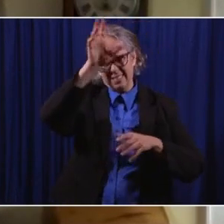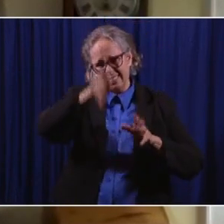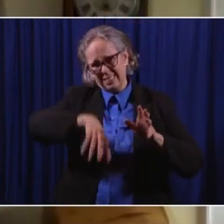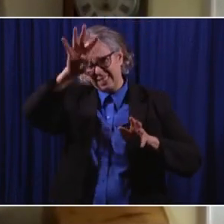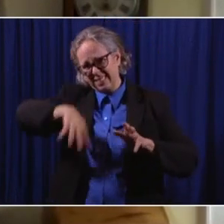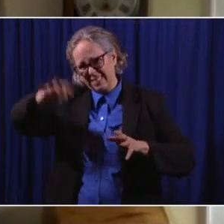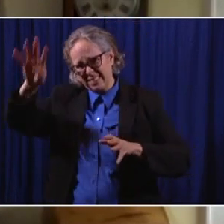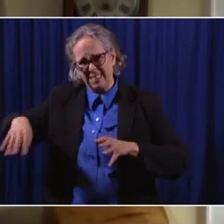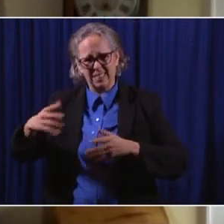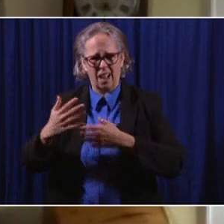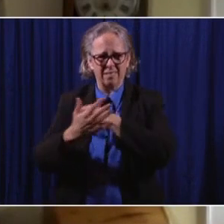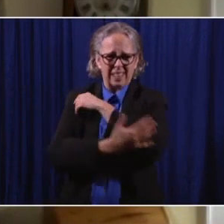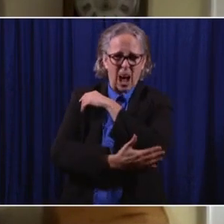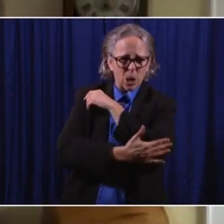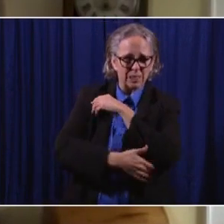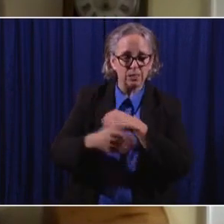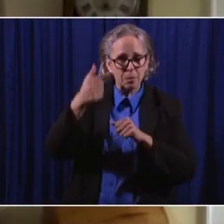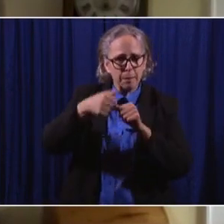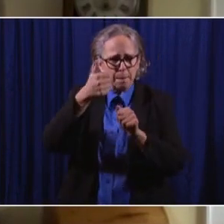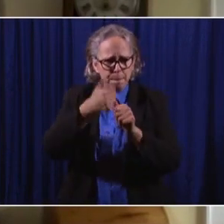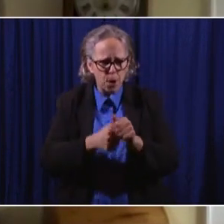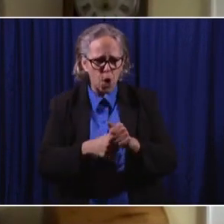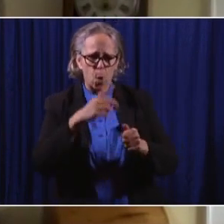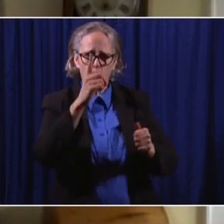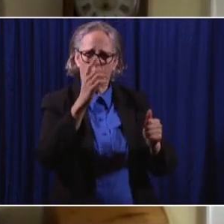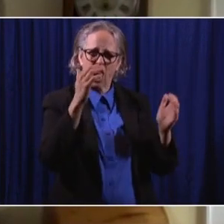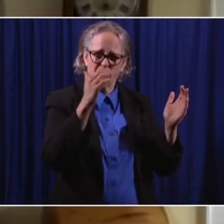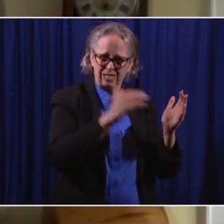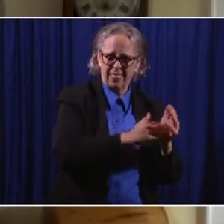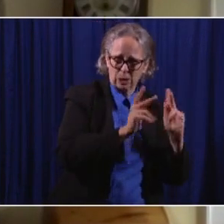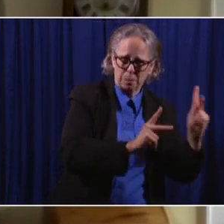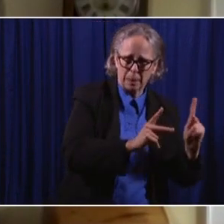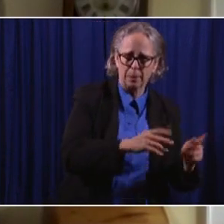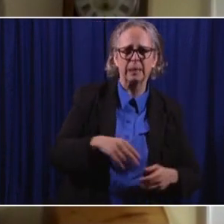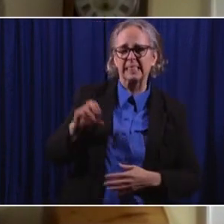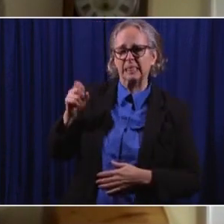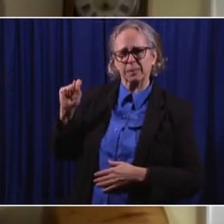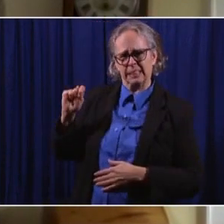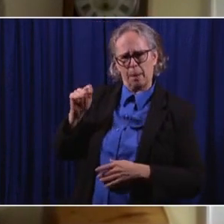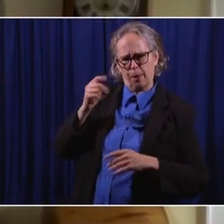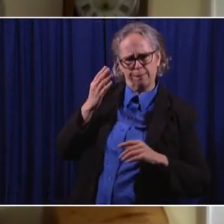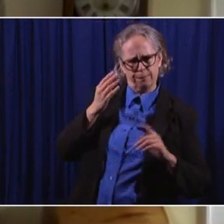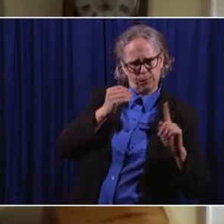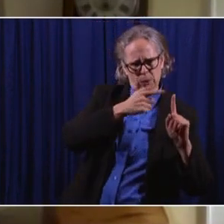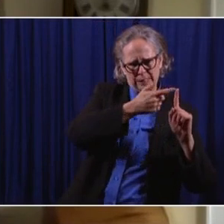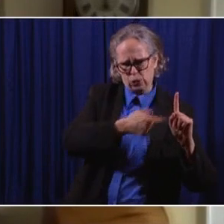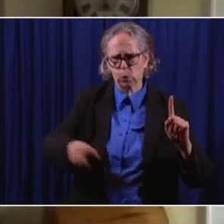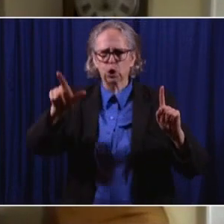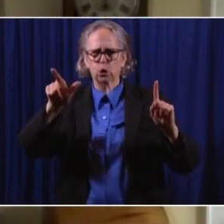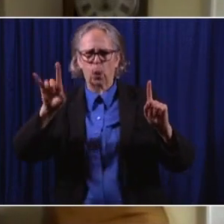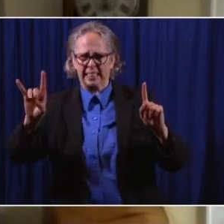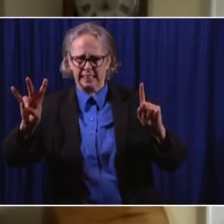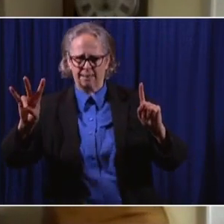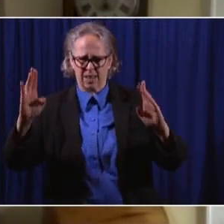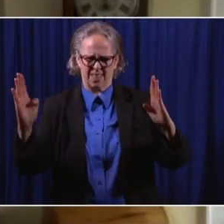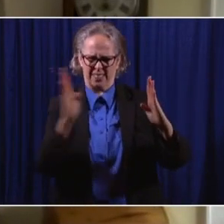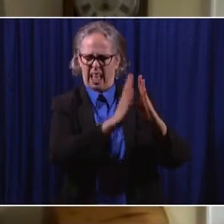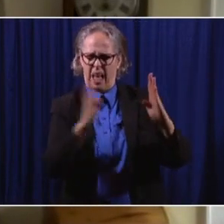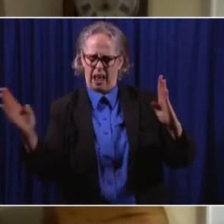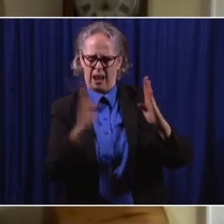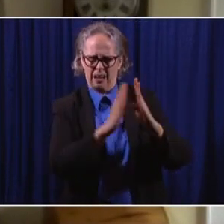cases, in this case, from September 14th to September 27th, and then makes a calculation based on the